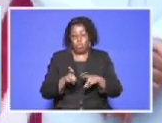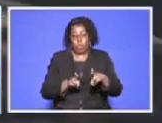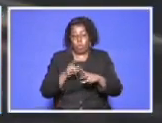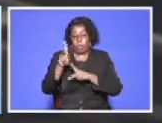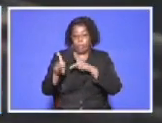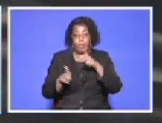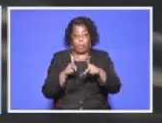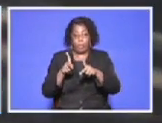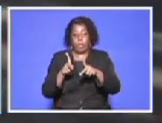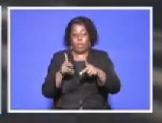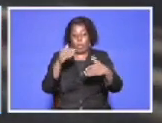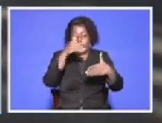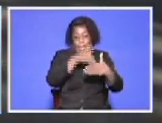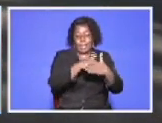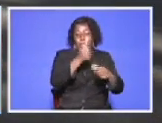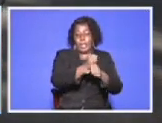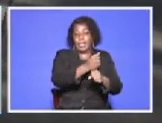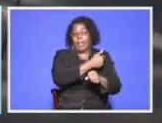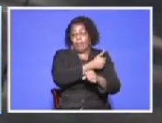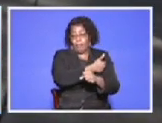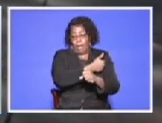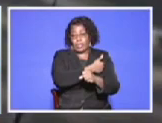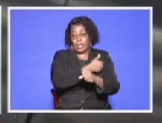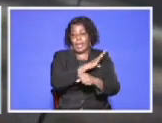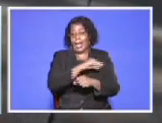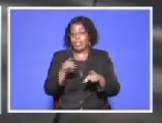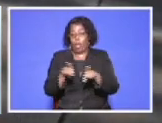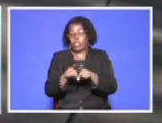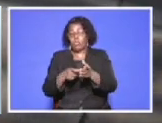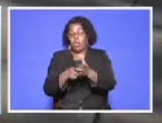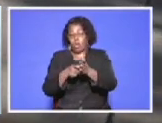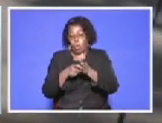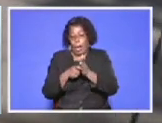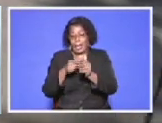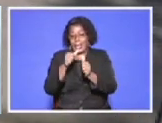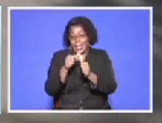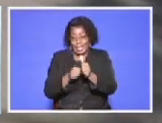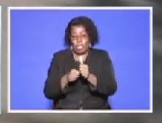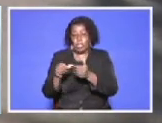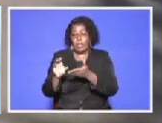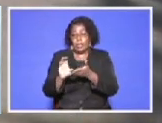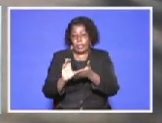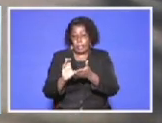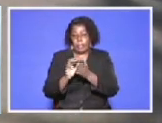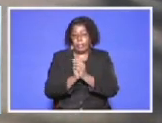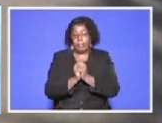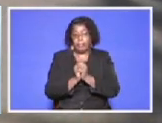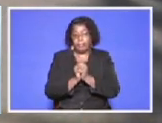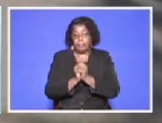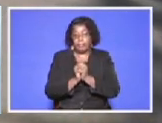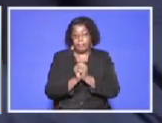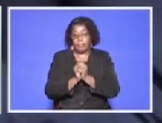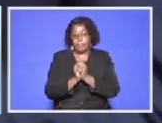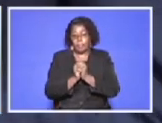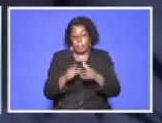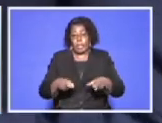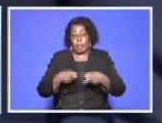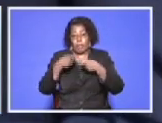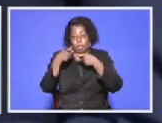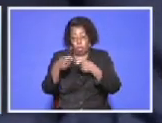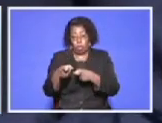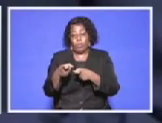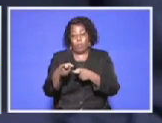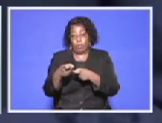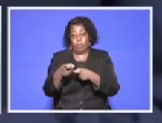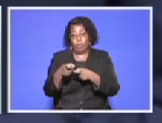people coming to receive their vaccines are also required at each site. On hand to deliver the vaccines was the United States